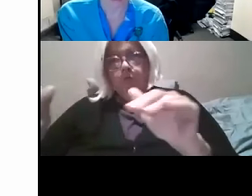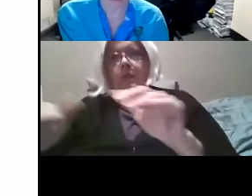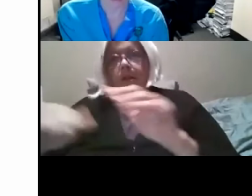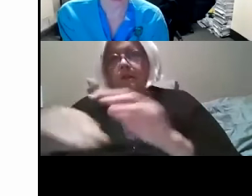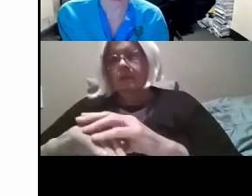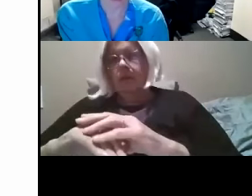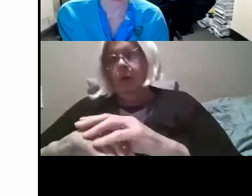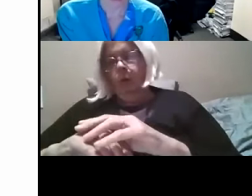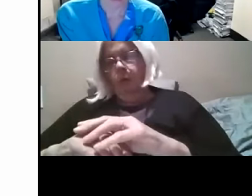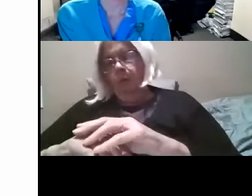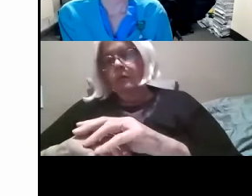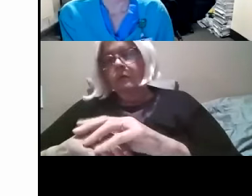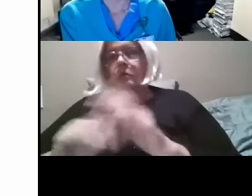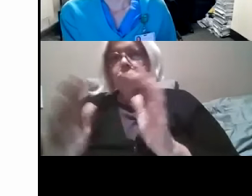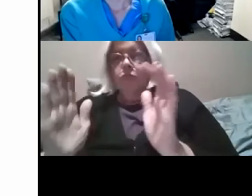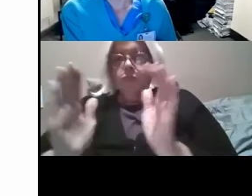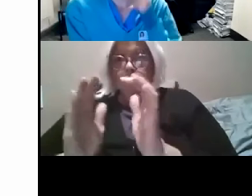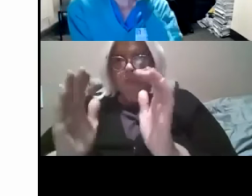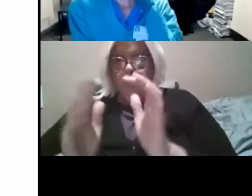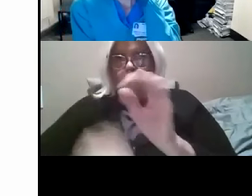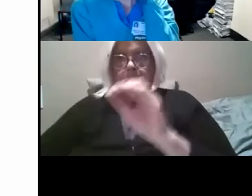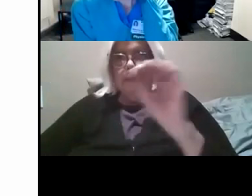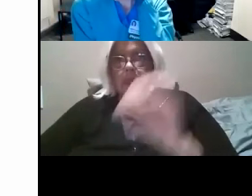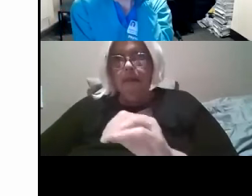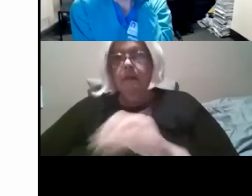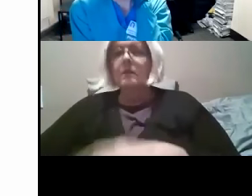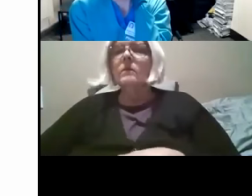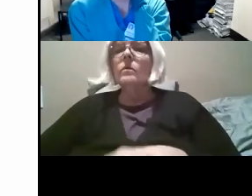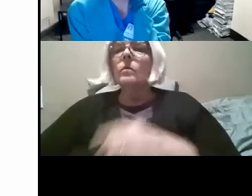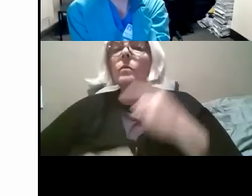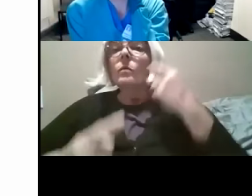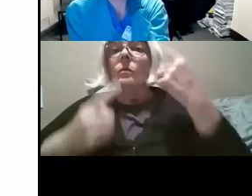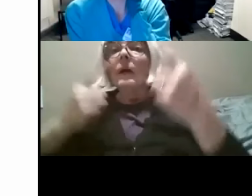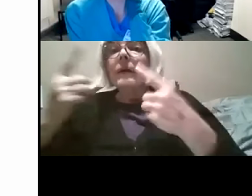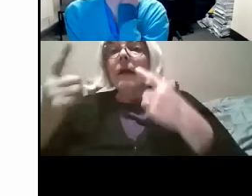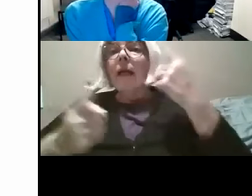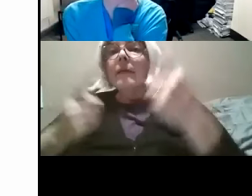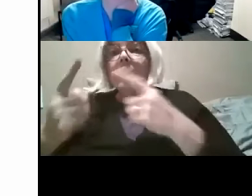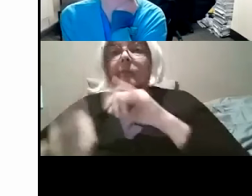When I think about myocarditis and I talk about it with people,